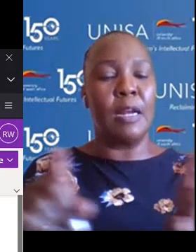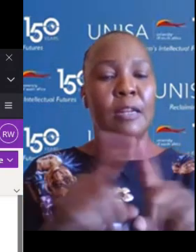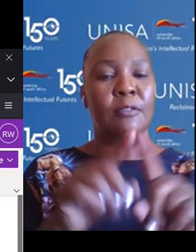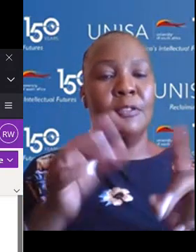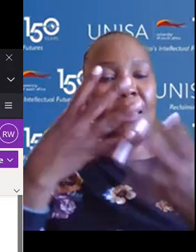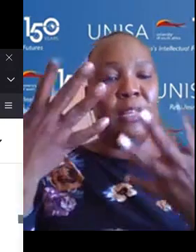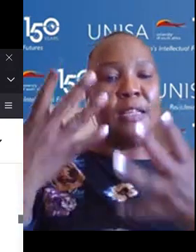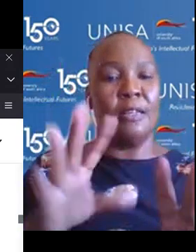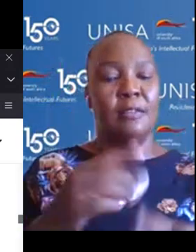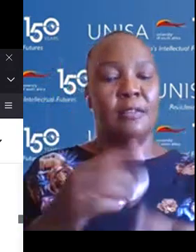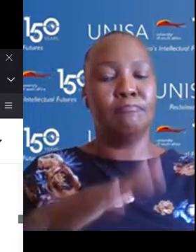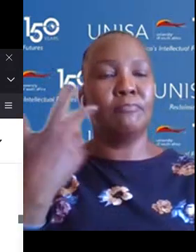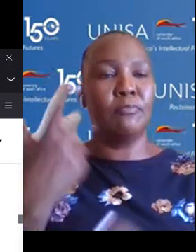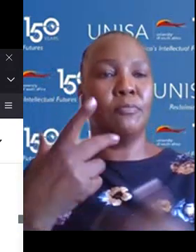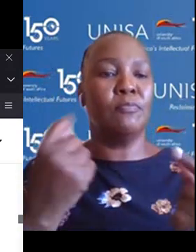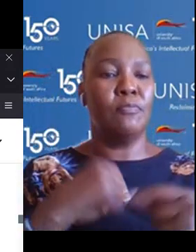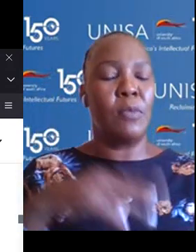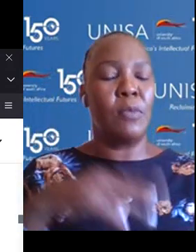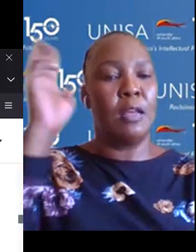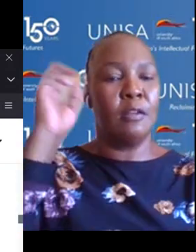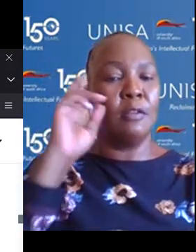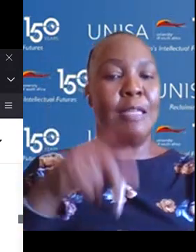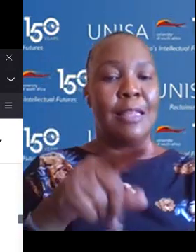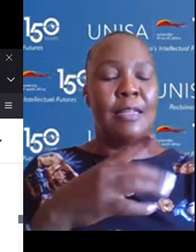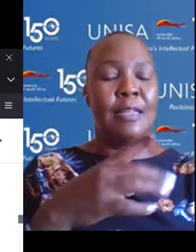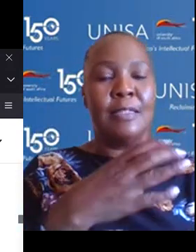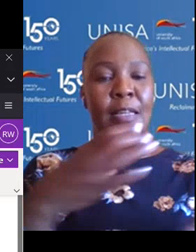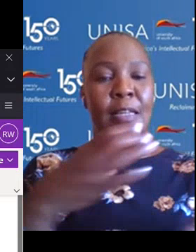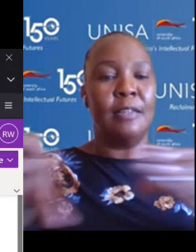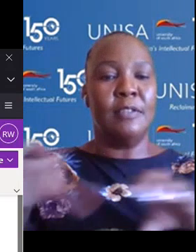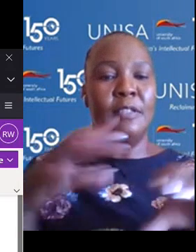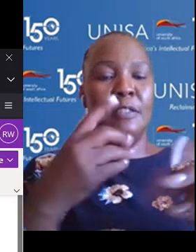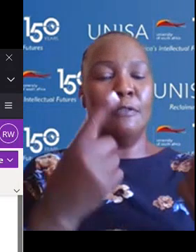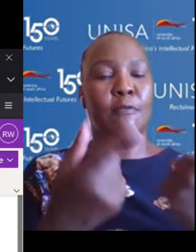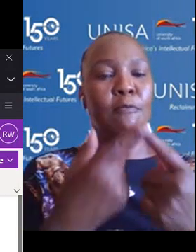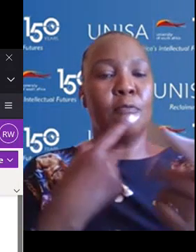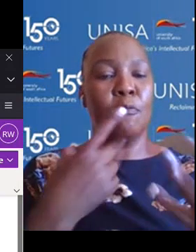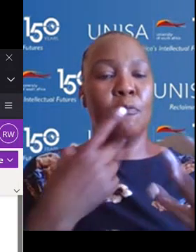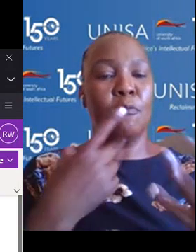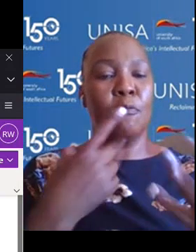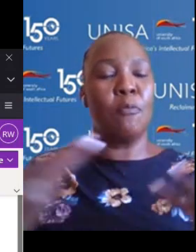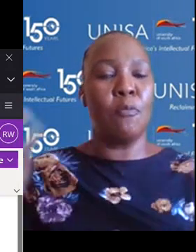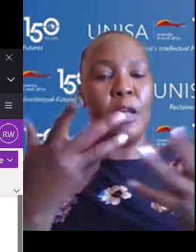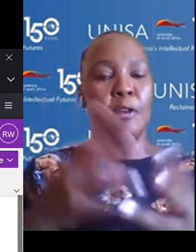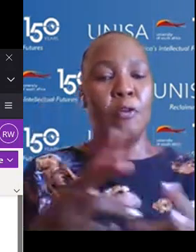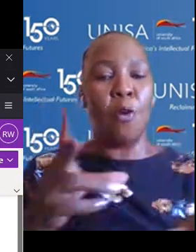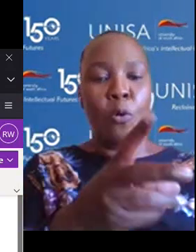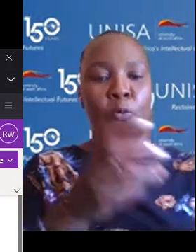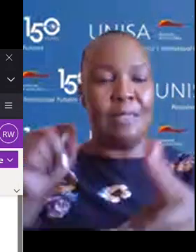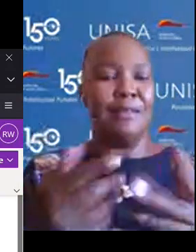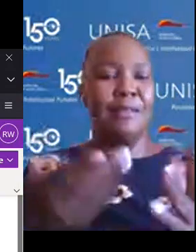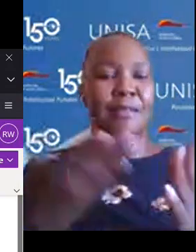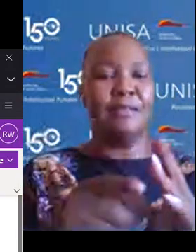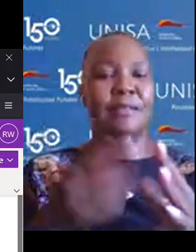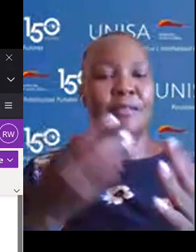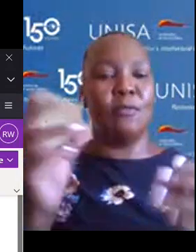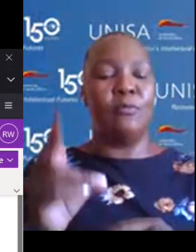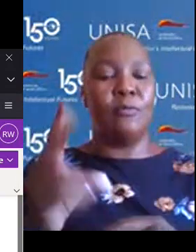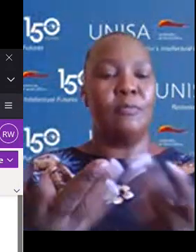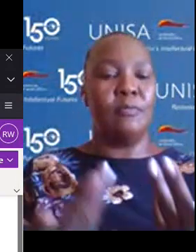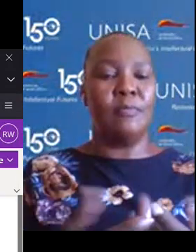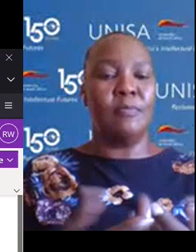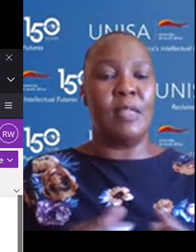well, say I want to remember where this activity is. I can just copy it in here and just paste it in here as well. So it will